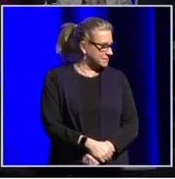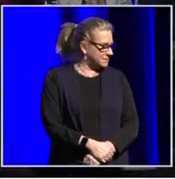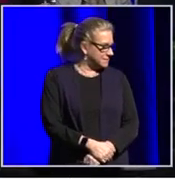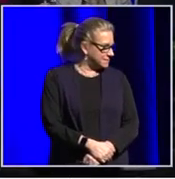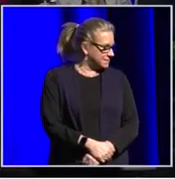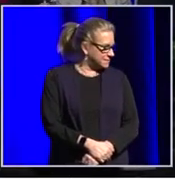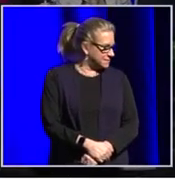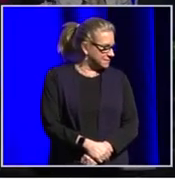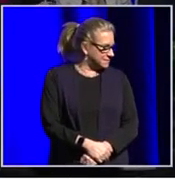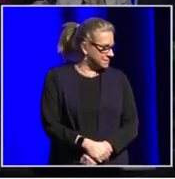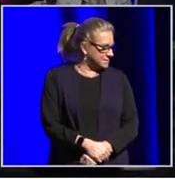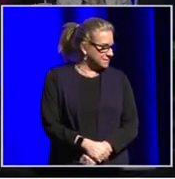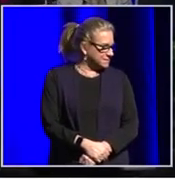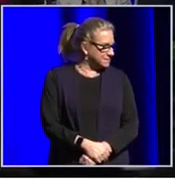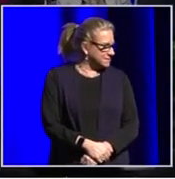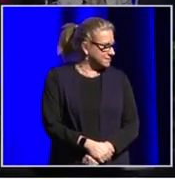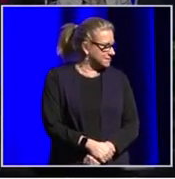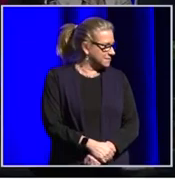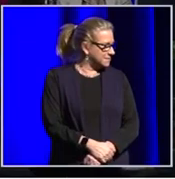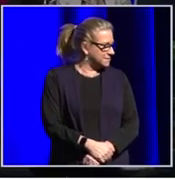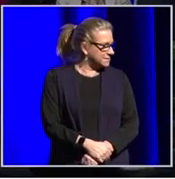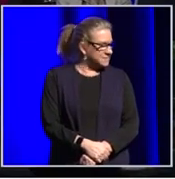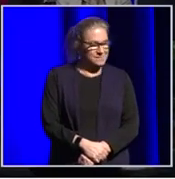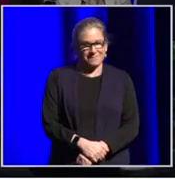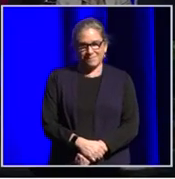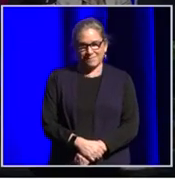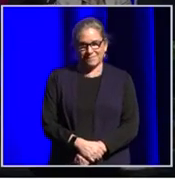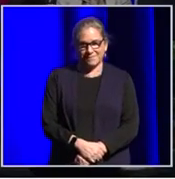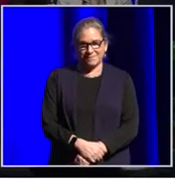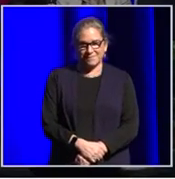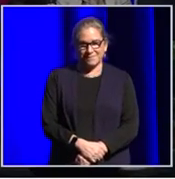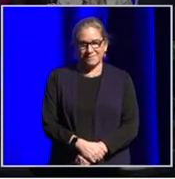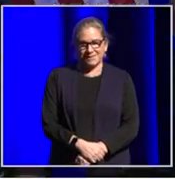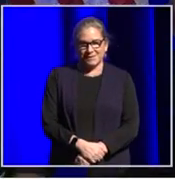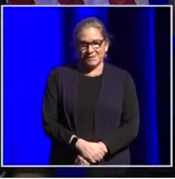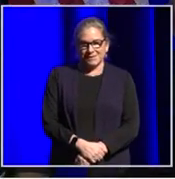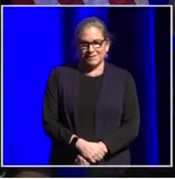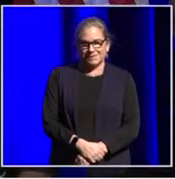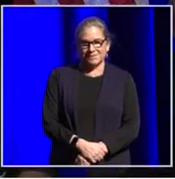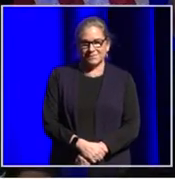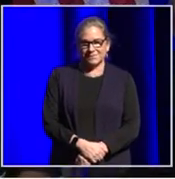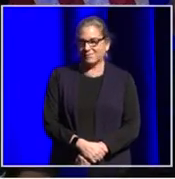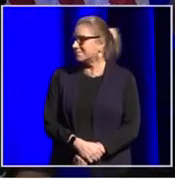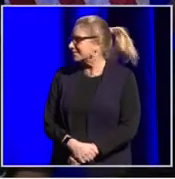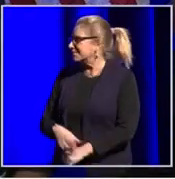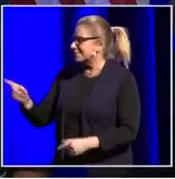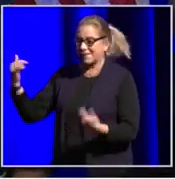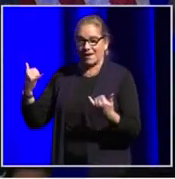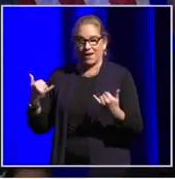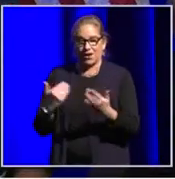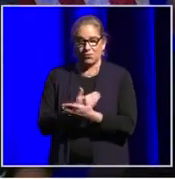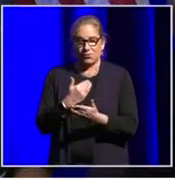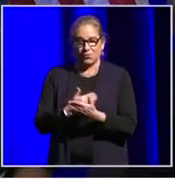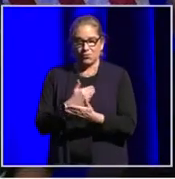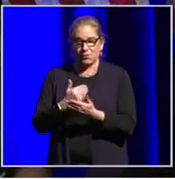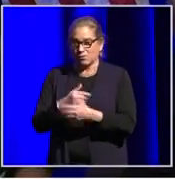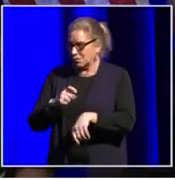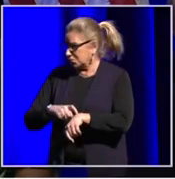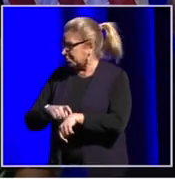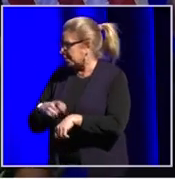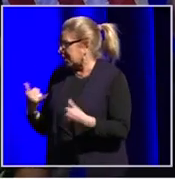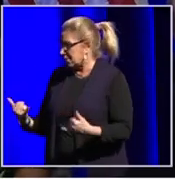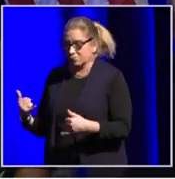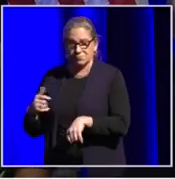And now another new guy. How was that on time? That was on time. That was on time? Well, let's hope we keep it that